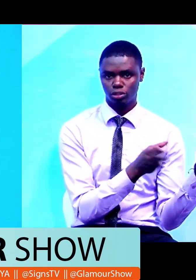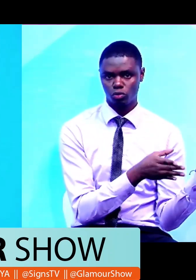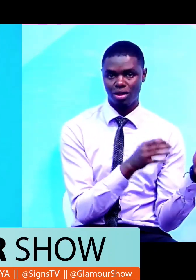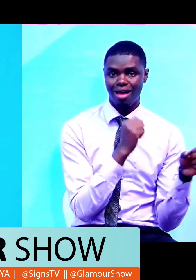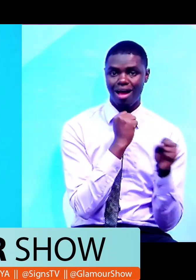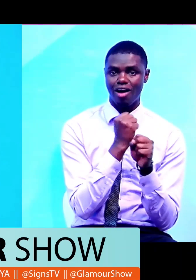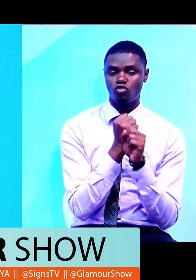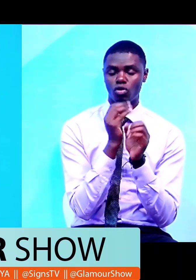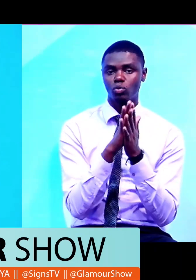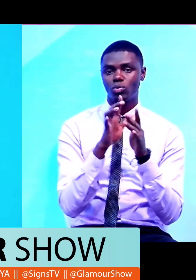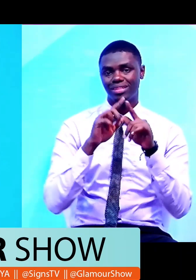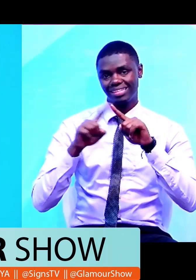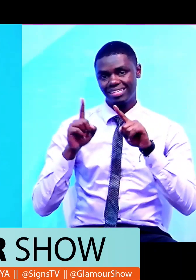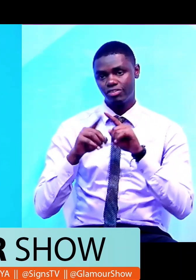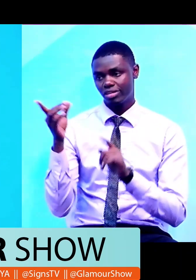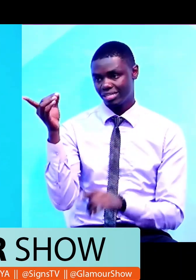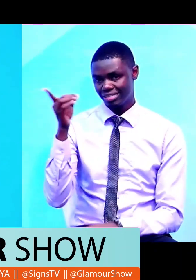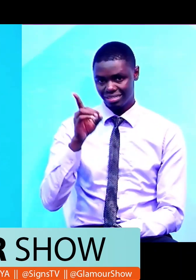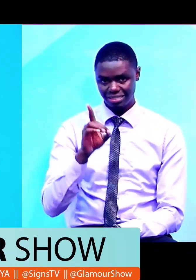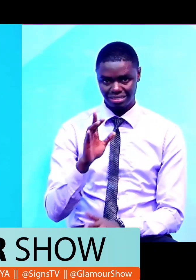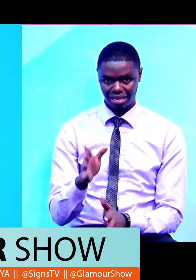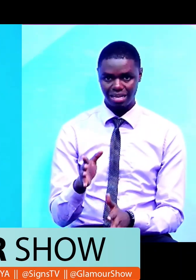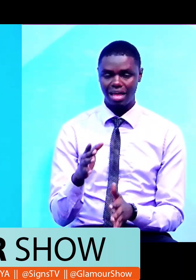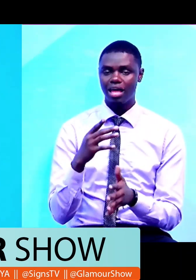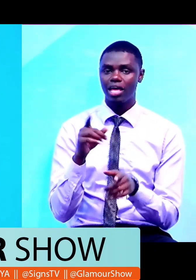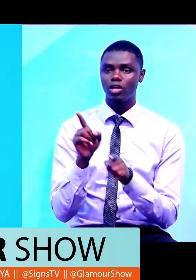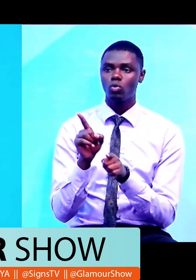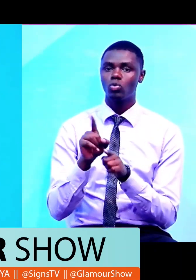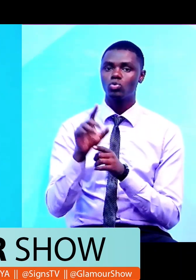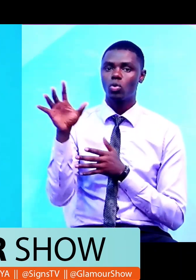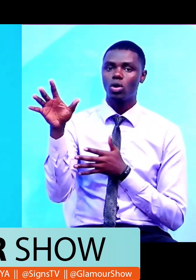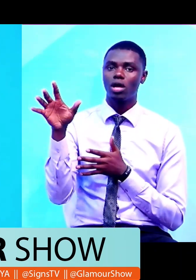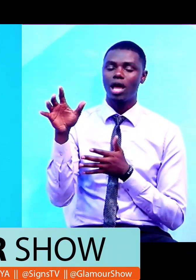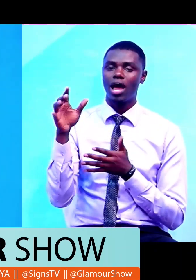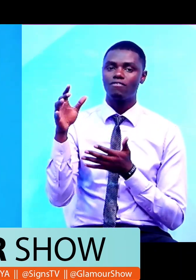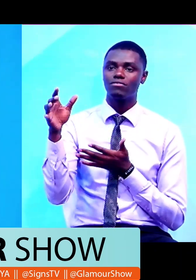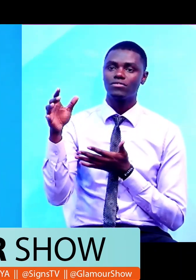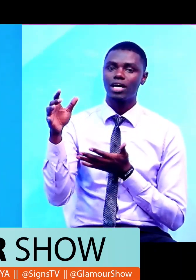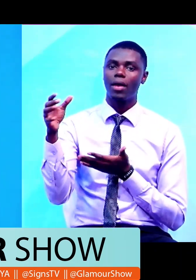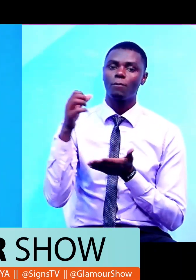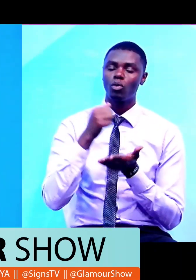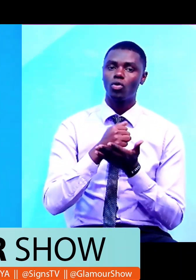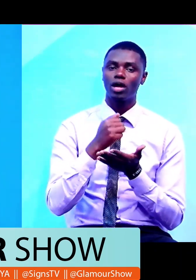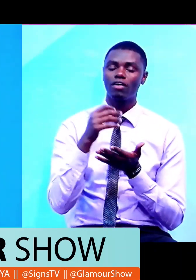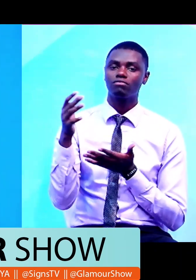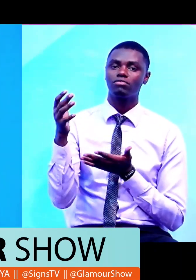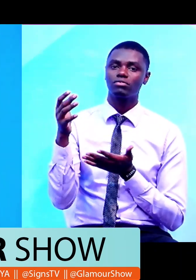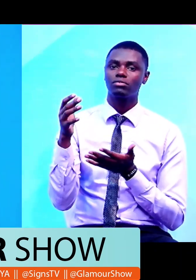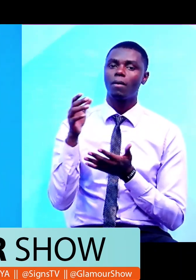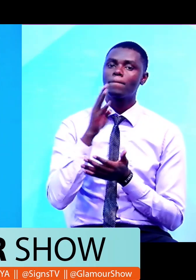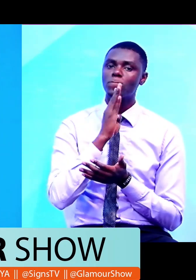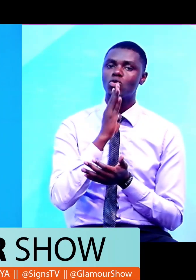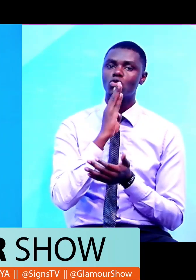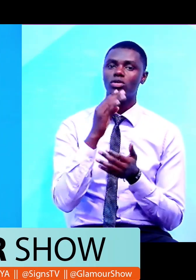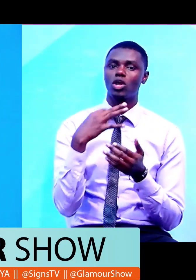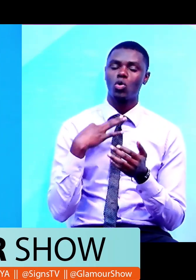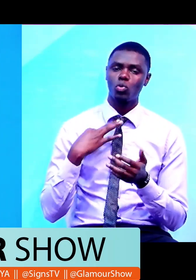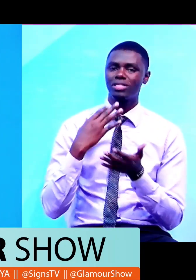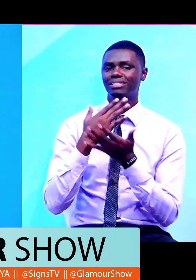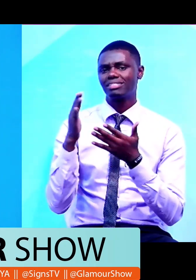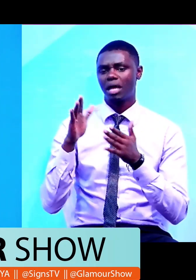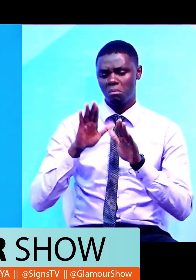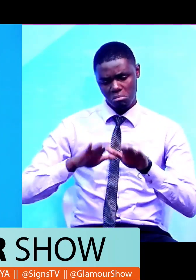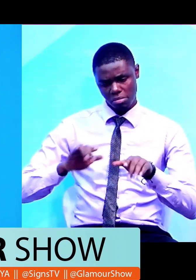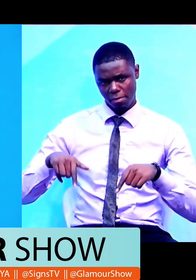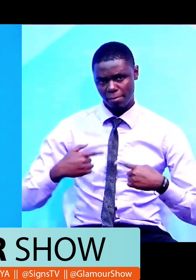with different designers and I've actually hired outfits. Some I have made myself, but most